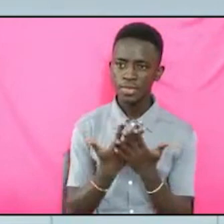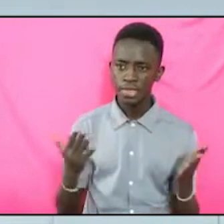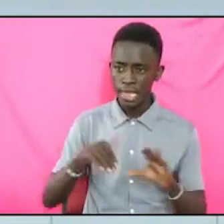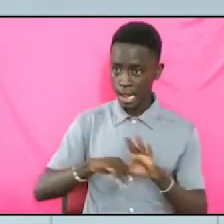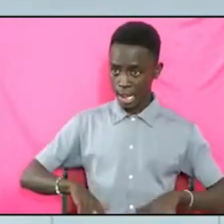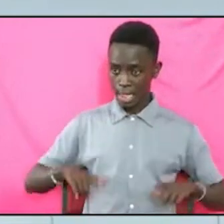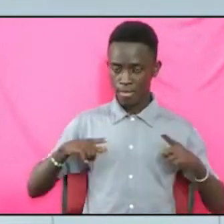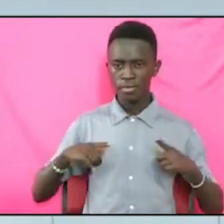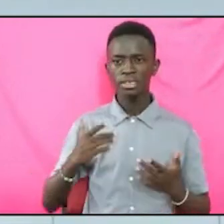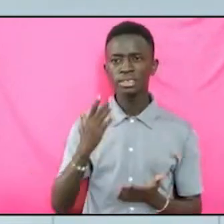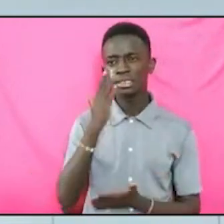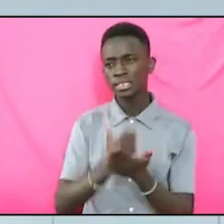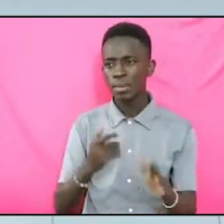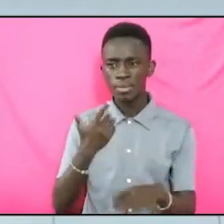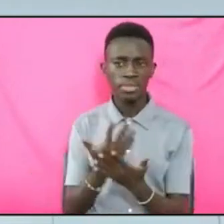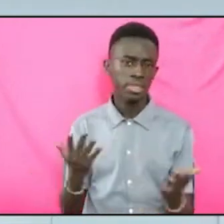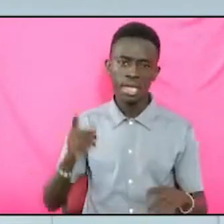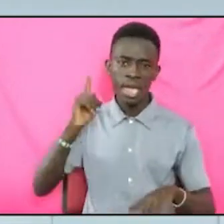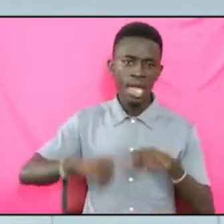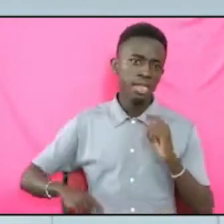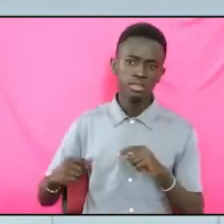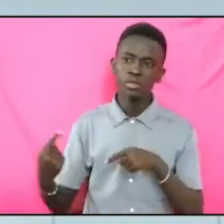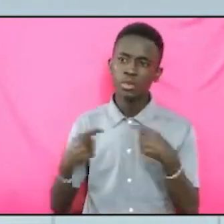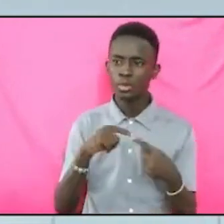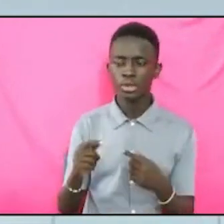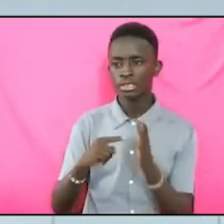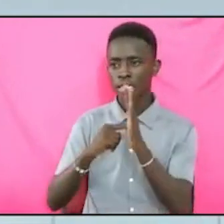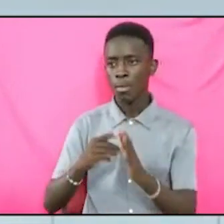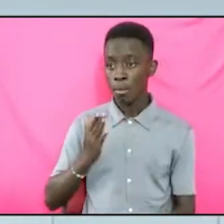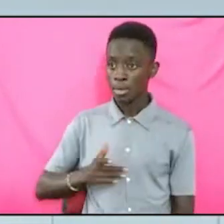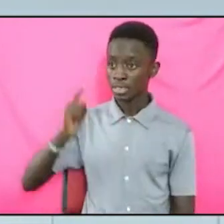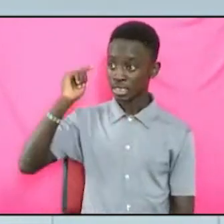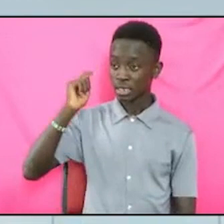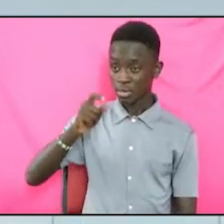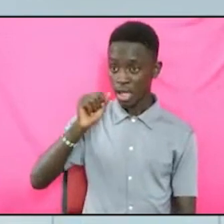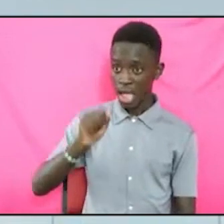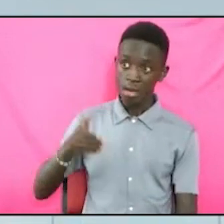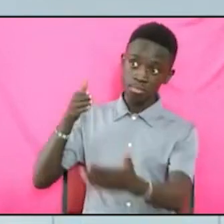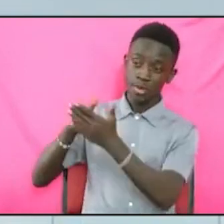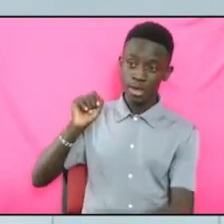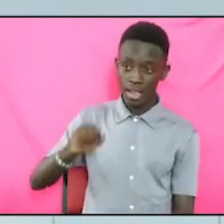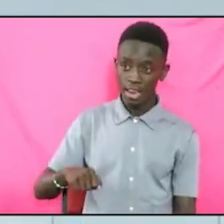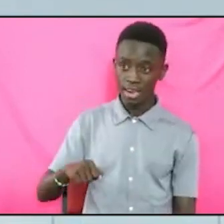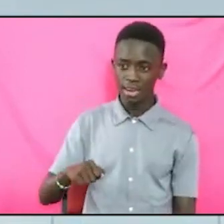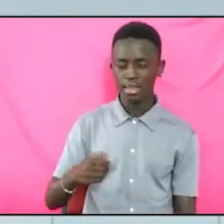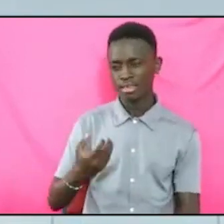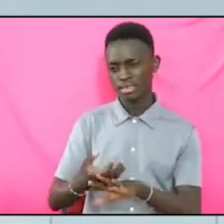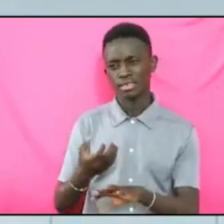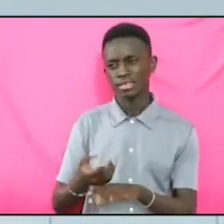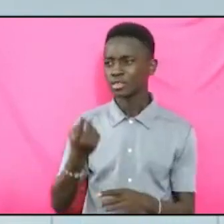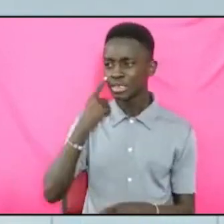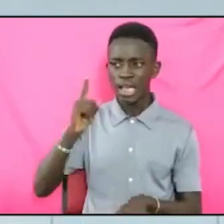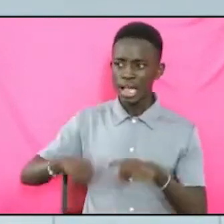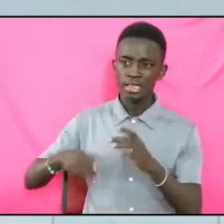is so difficult to dispute. For example, a personal testimony. If I tell you I'm saved, you can't dispute that because